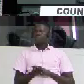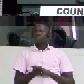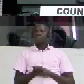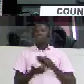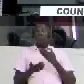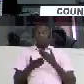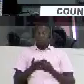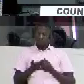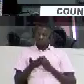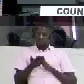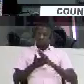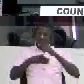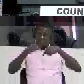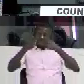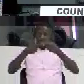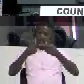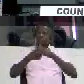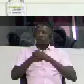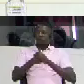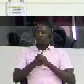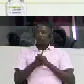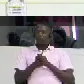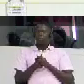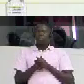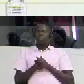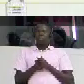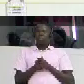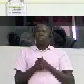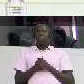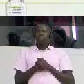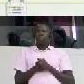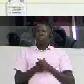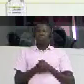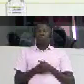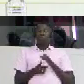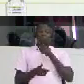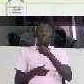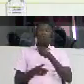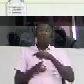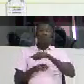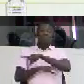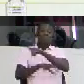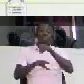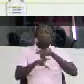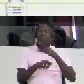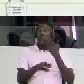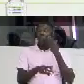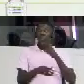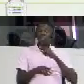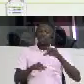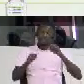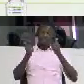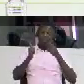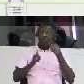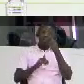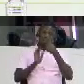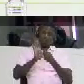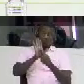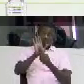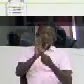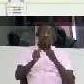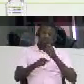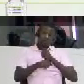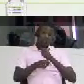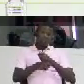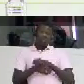Please continue. So foofu la nag nañ def identification. So that was when the identification was